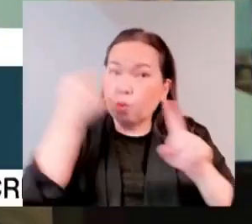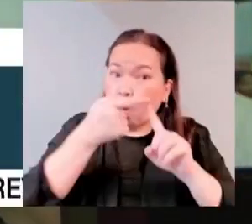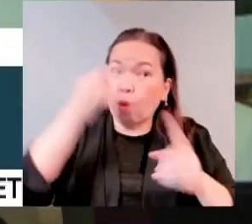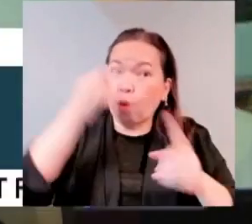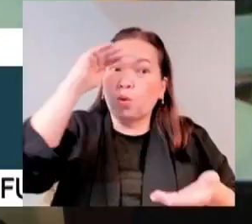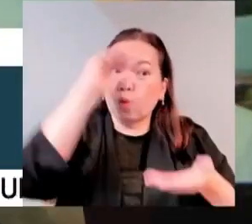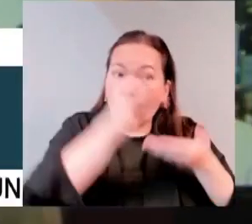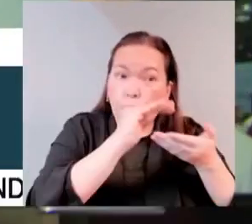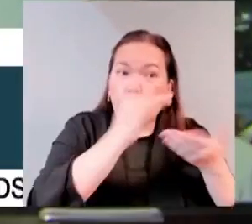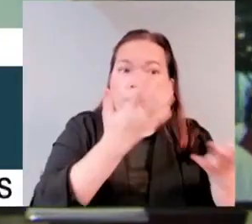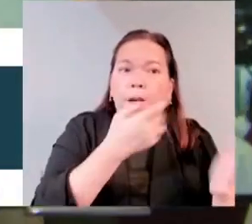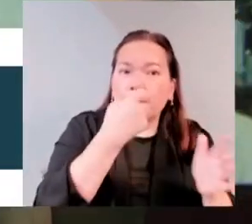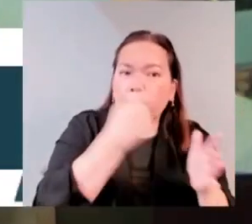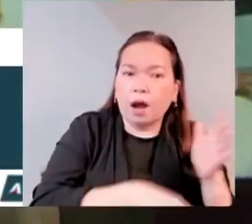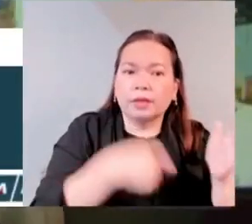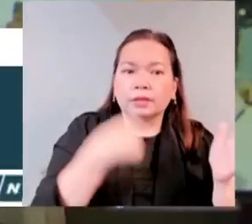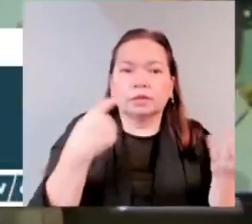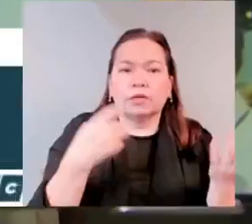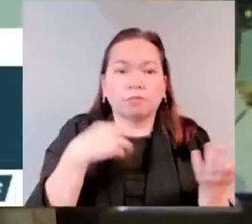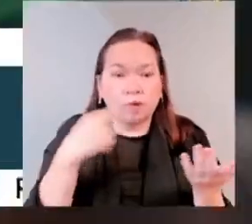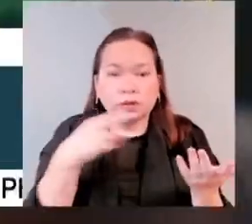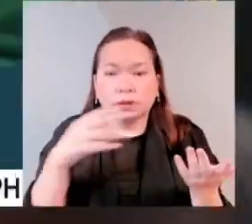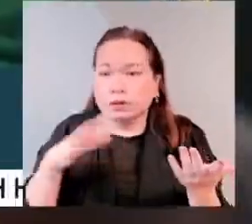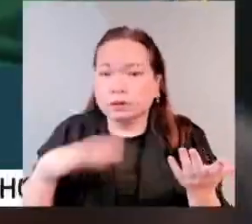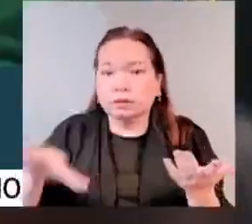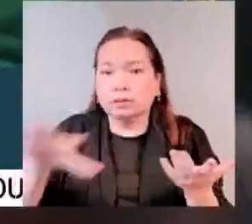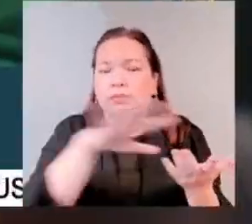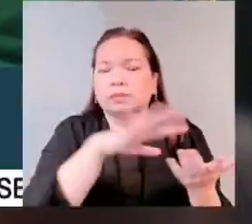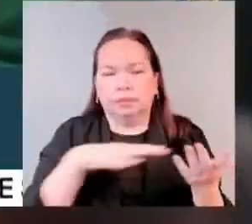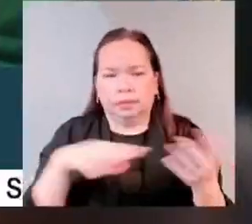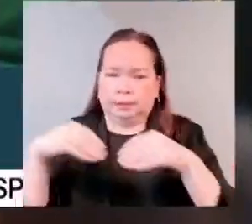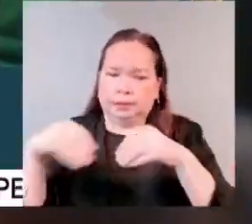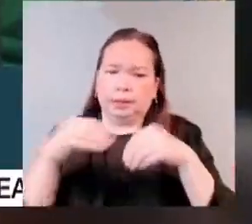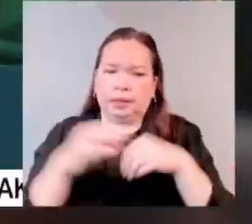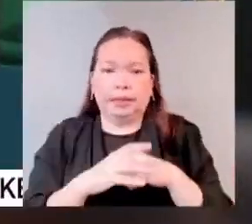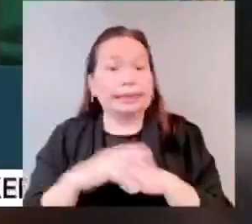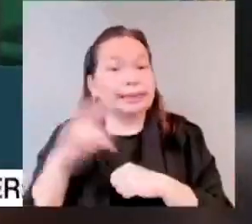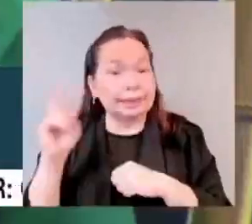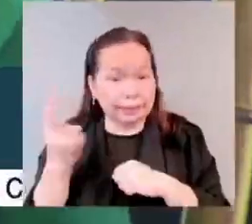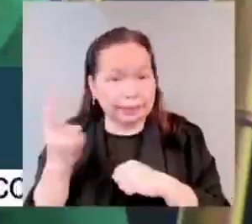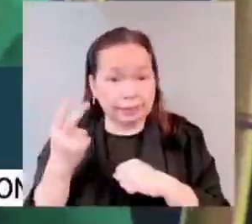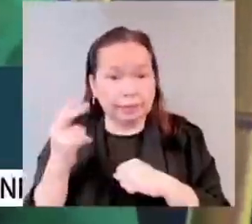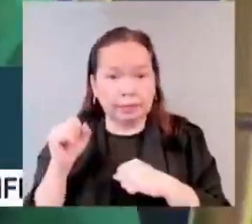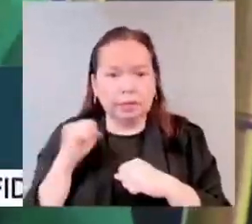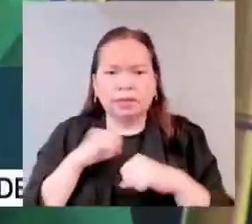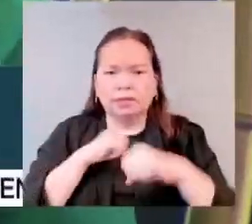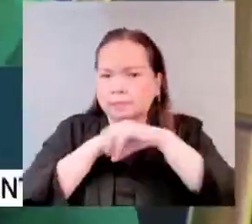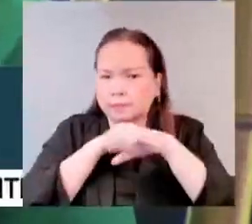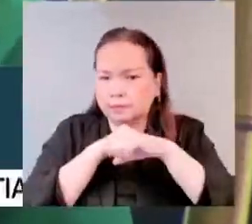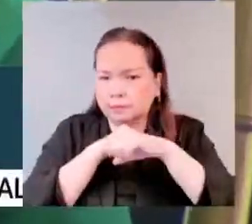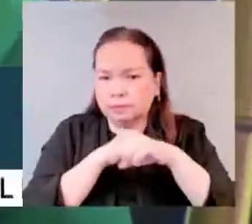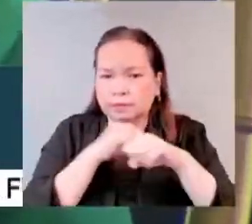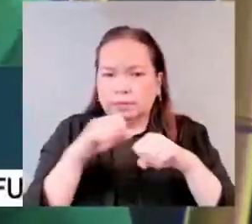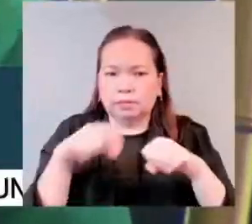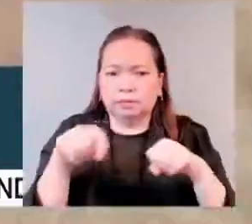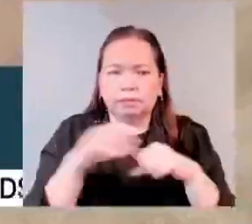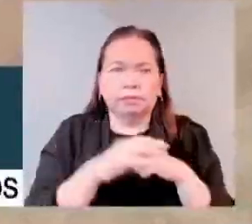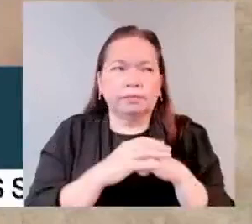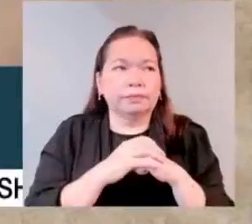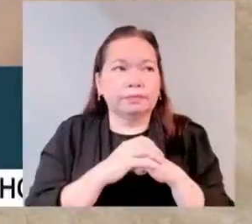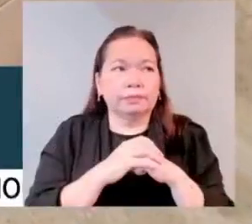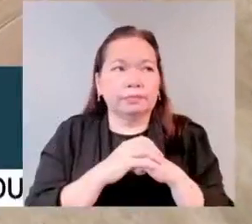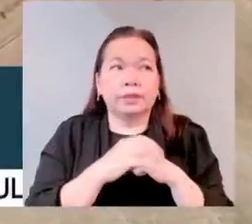secondly, advocating a food security program. Senate Agriculture Committee Chair Cynthia Villar, for her part, says she still